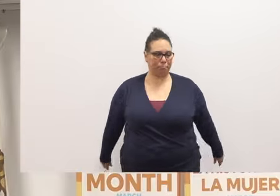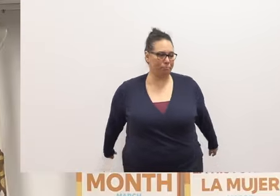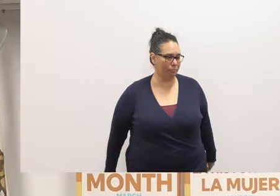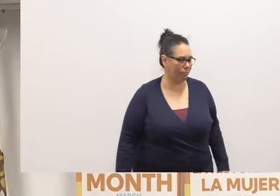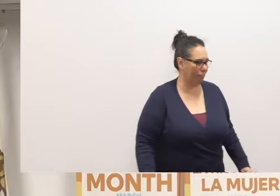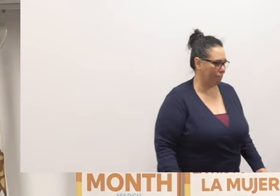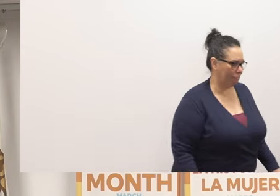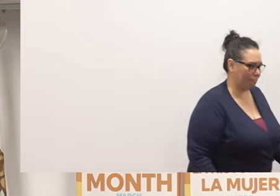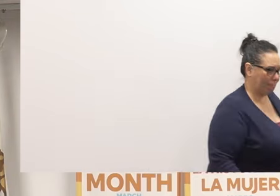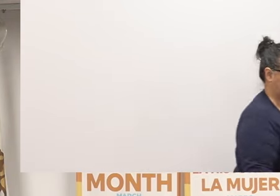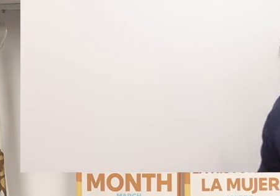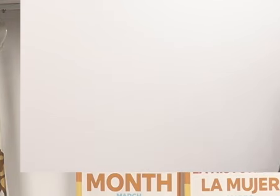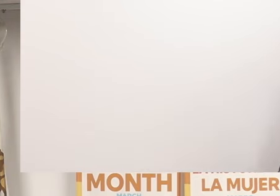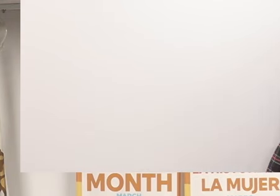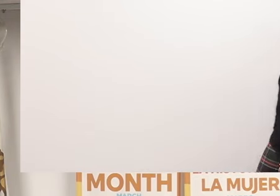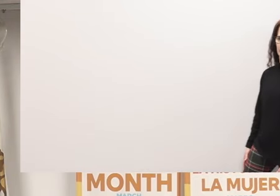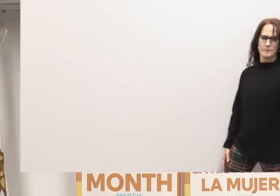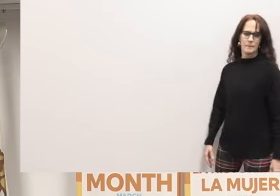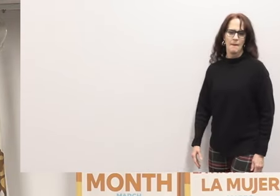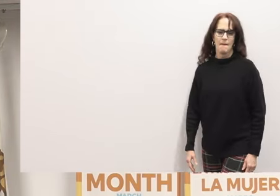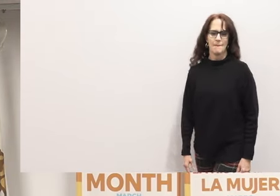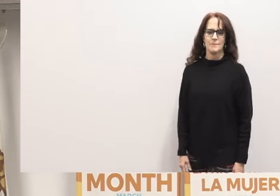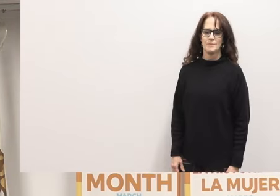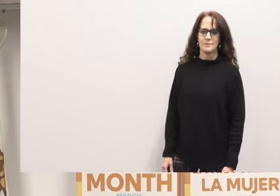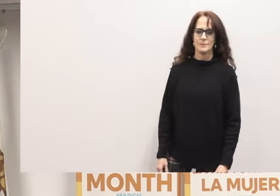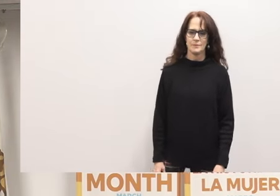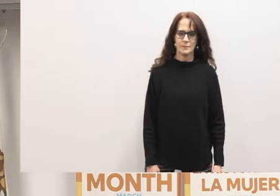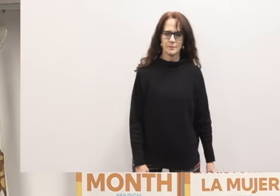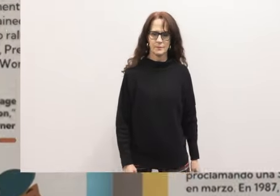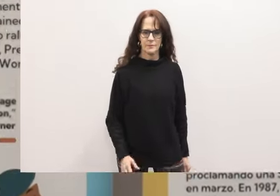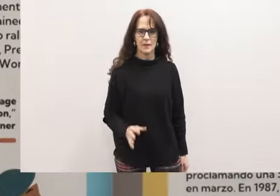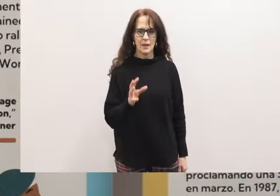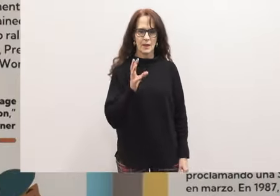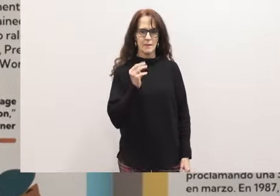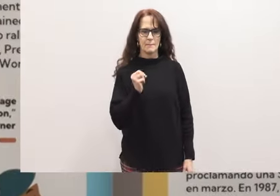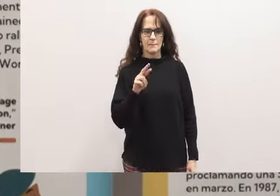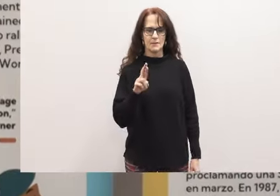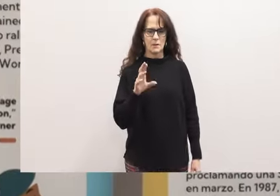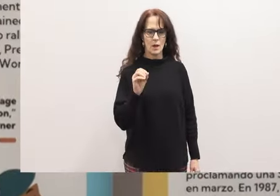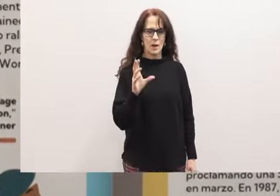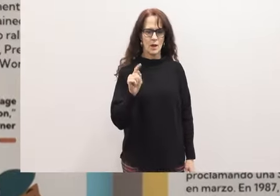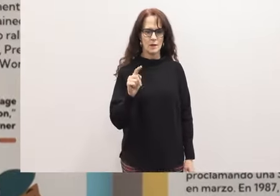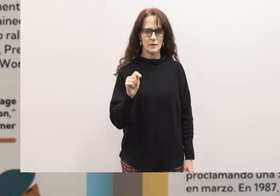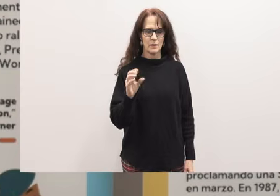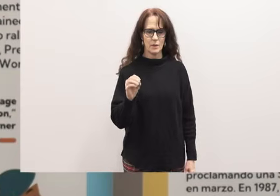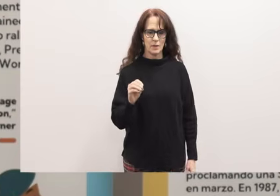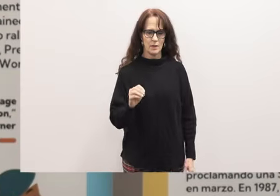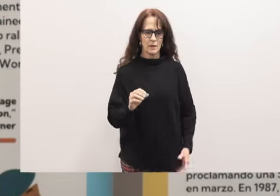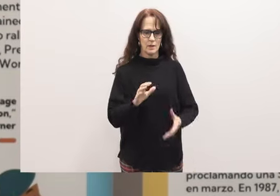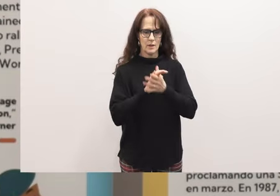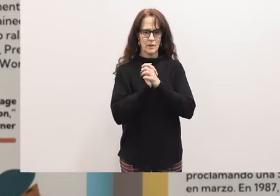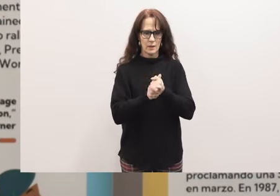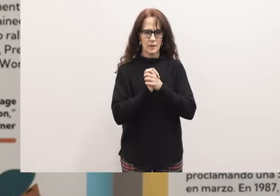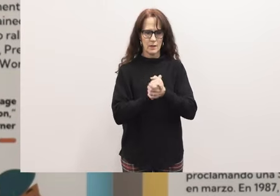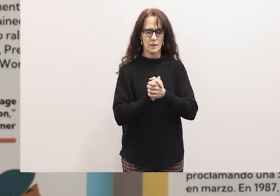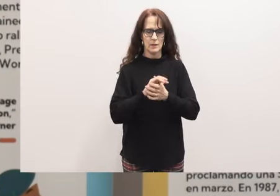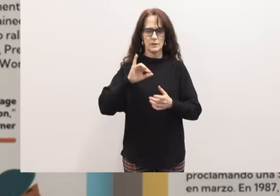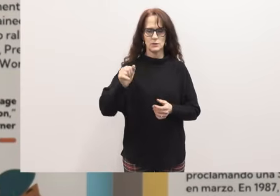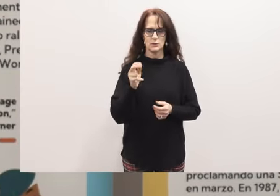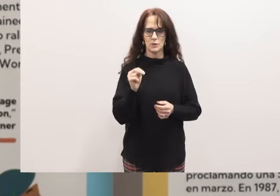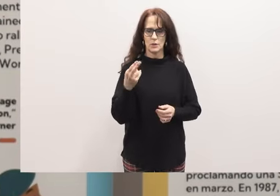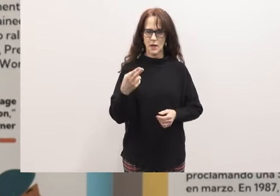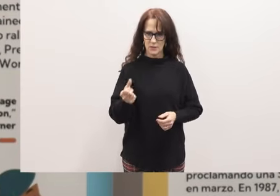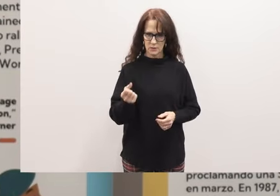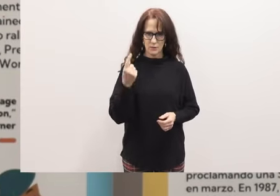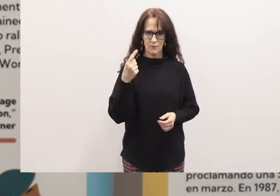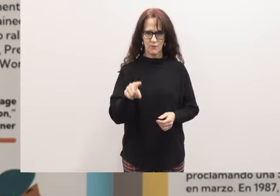Thank you. Mr. Otto? congratulate Jordan High School